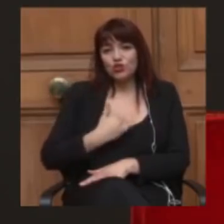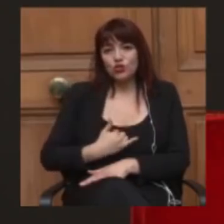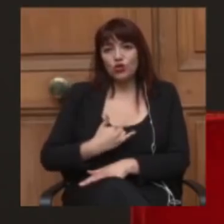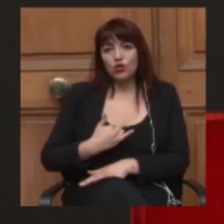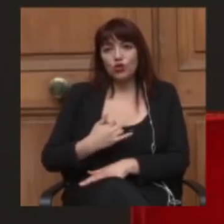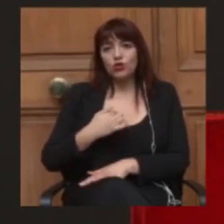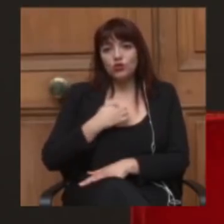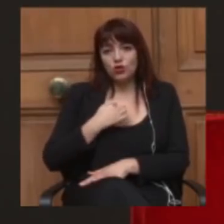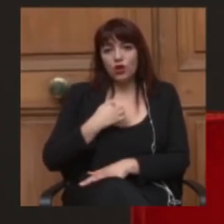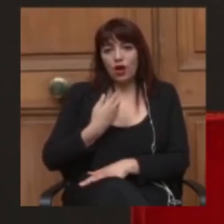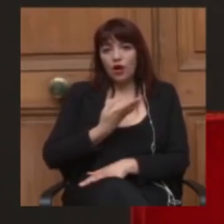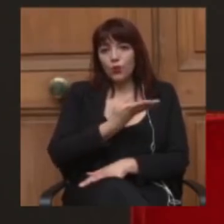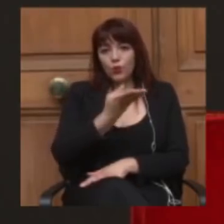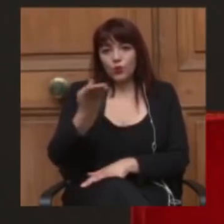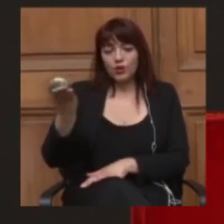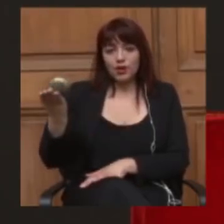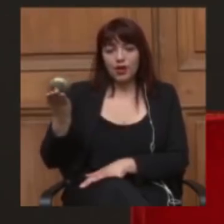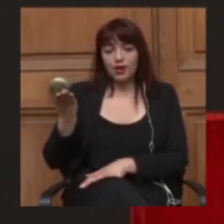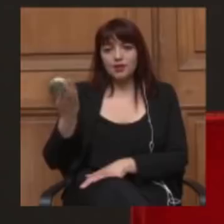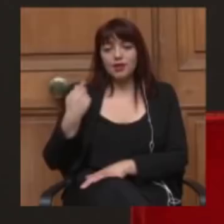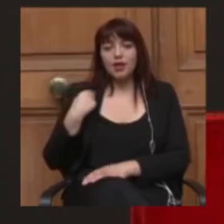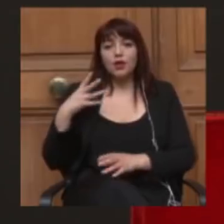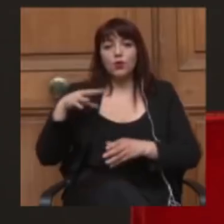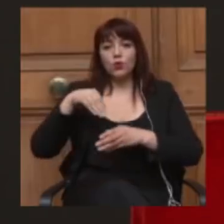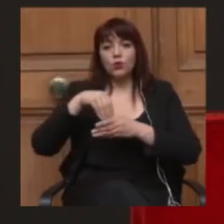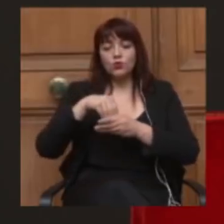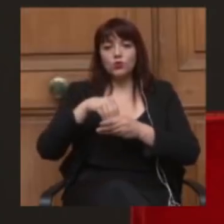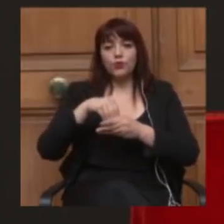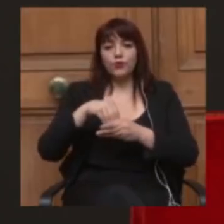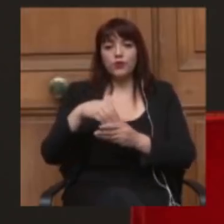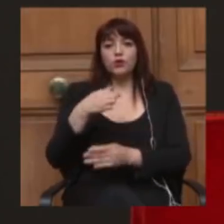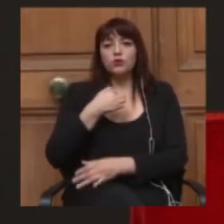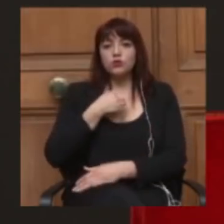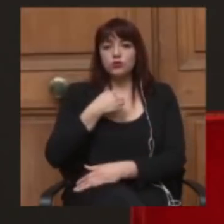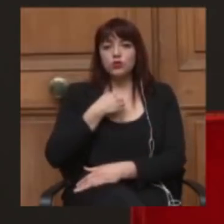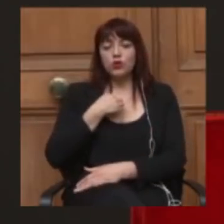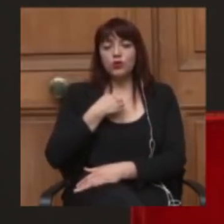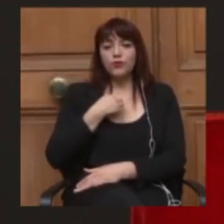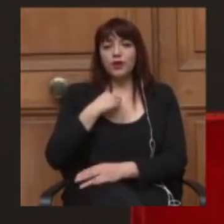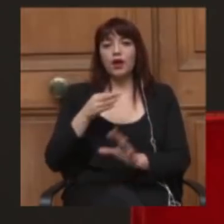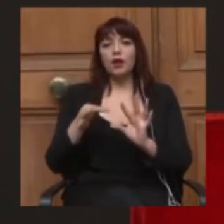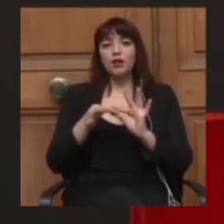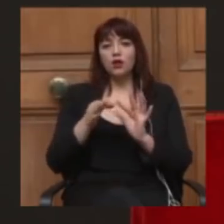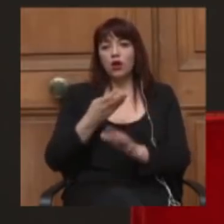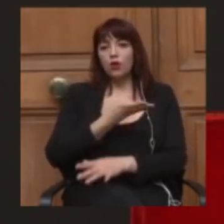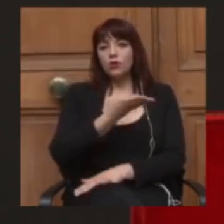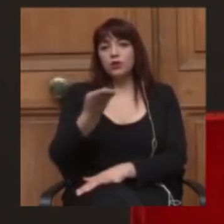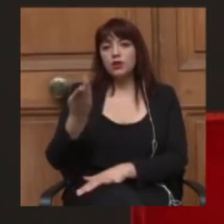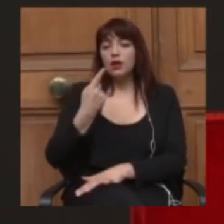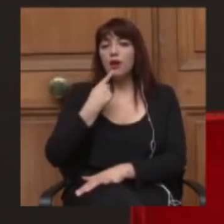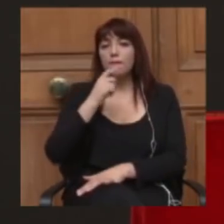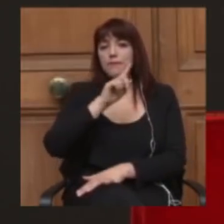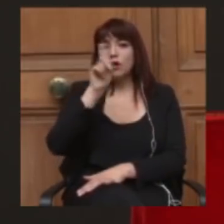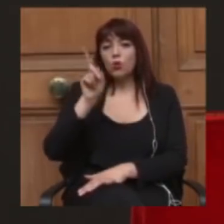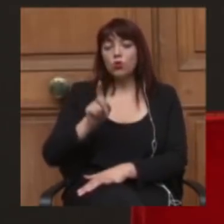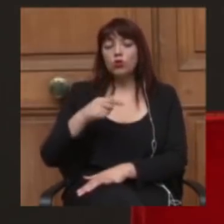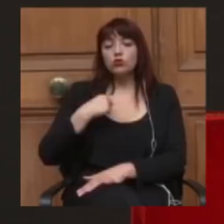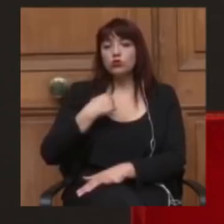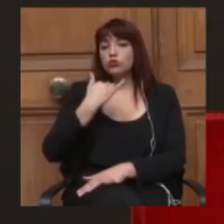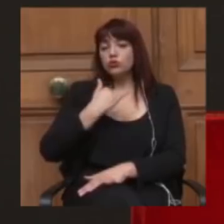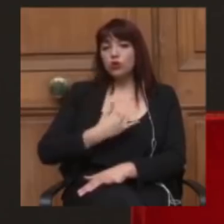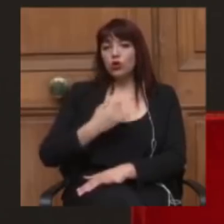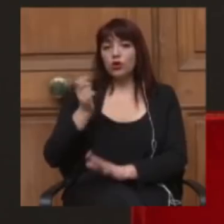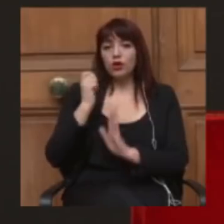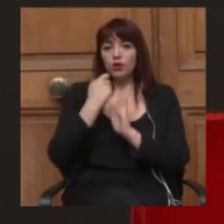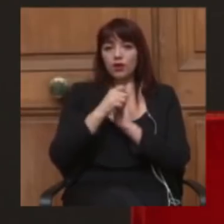but even as I thank you, the question of who I am or what I write is not